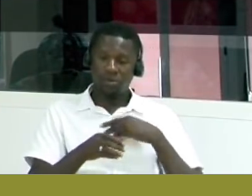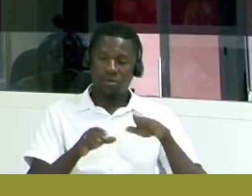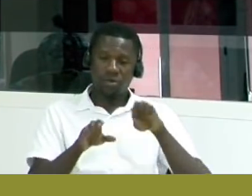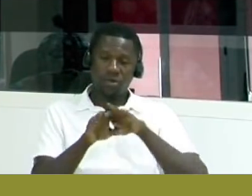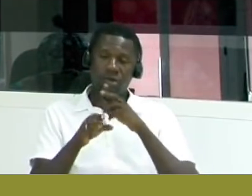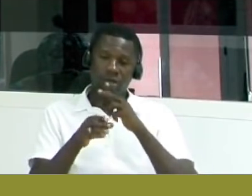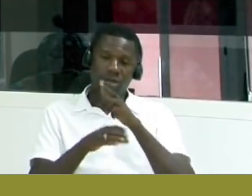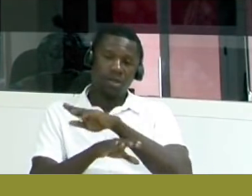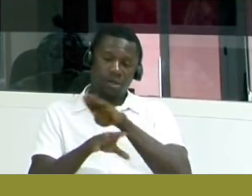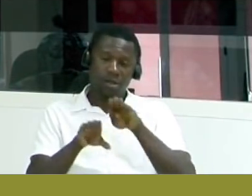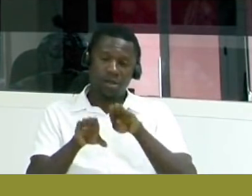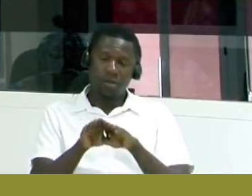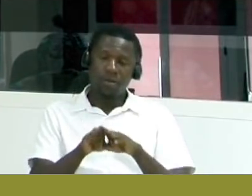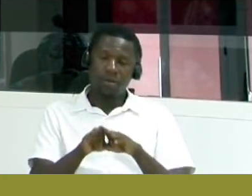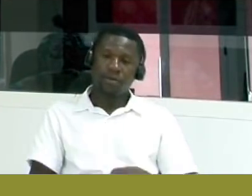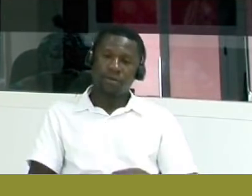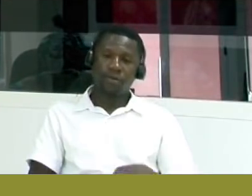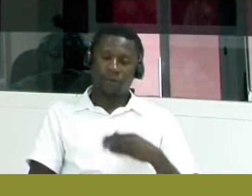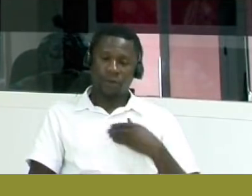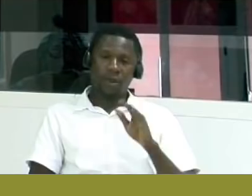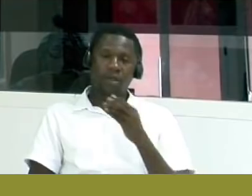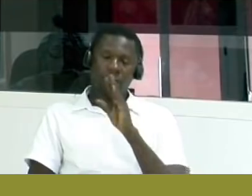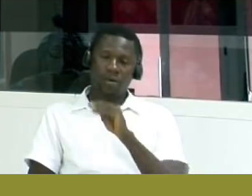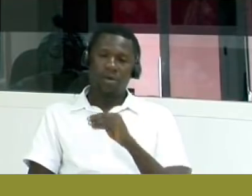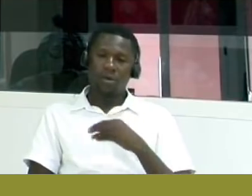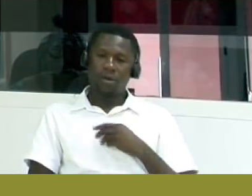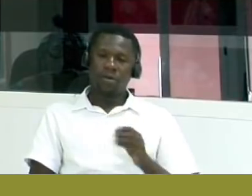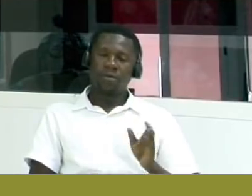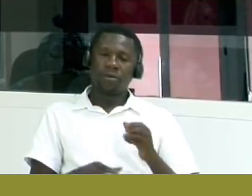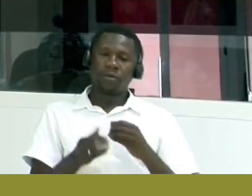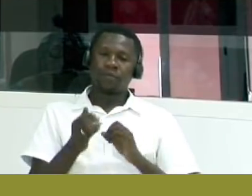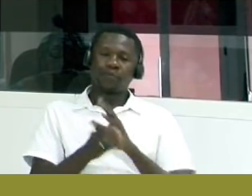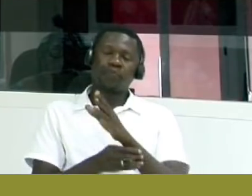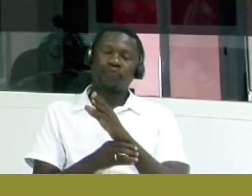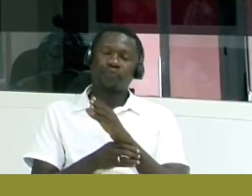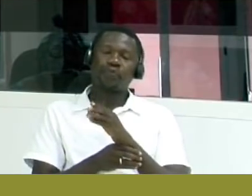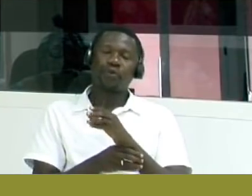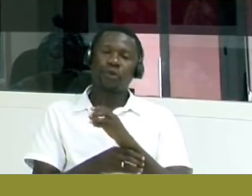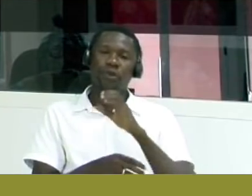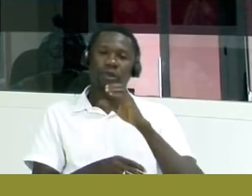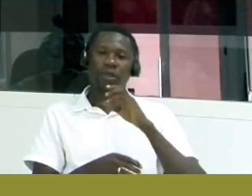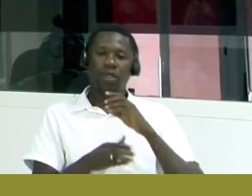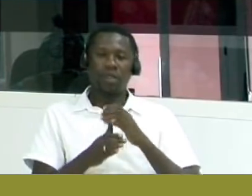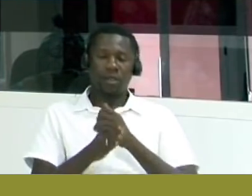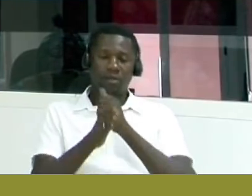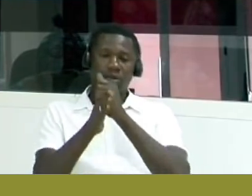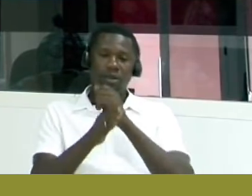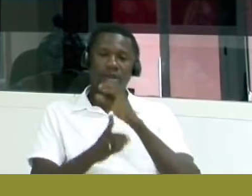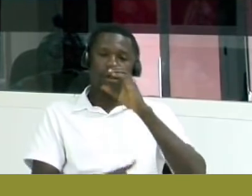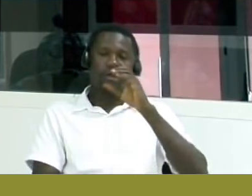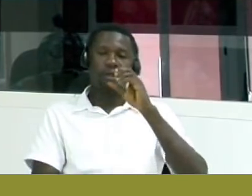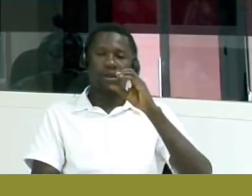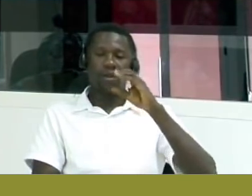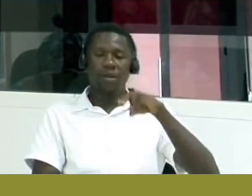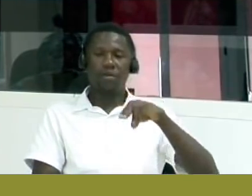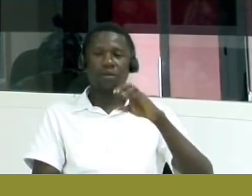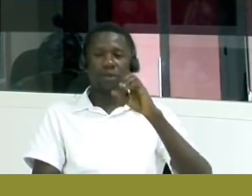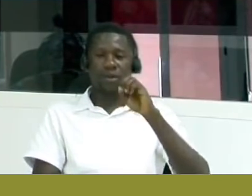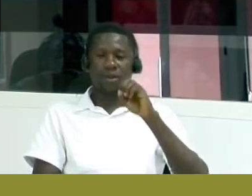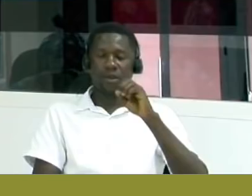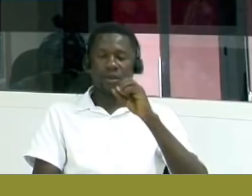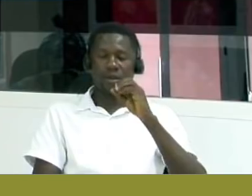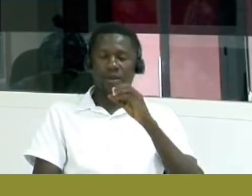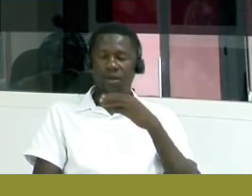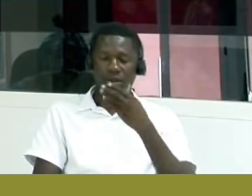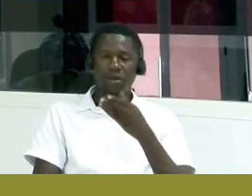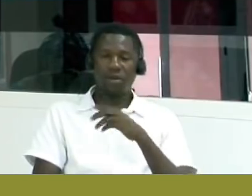that. I passed it on to the deputy, to the CMC, to the operations commander. I did that. Under normal procedures, this should have,